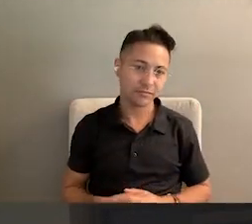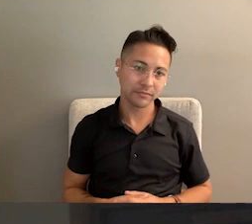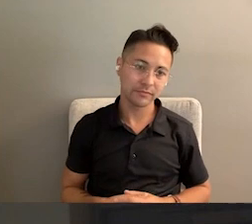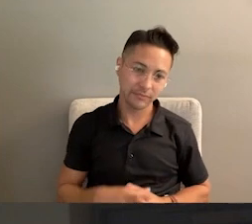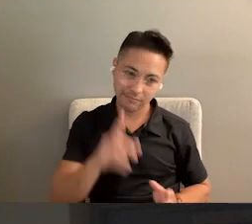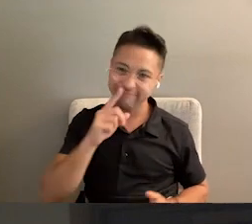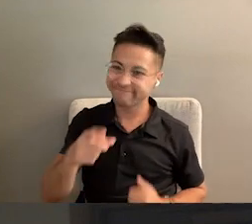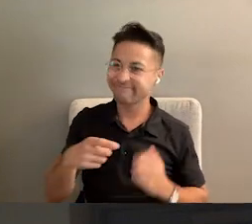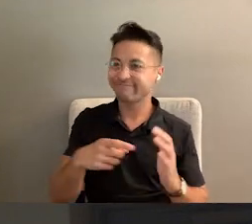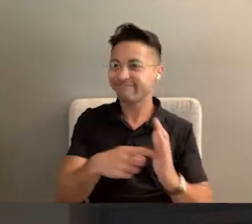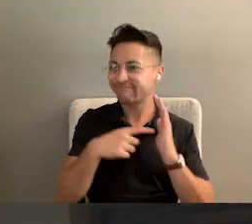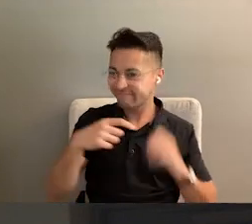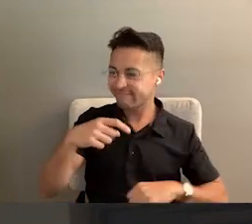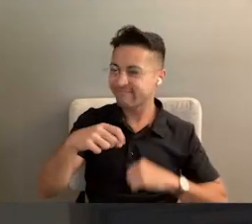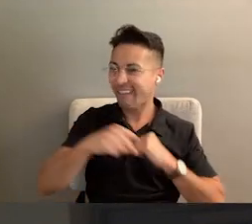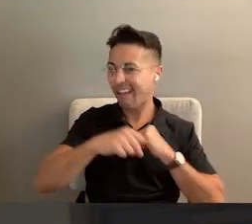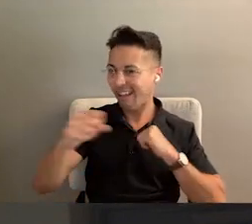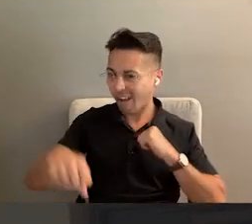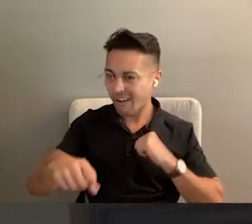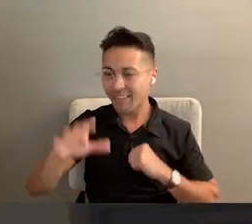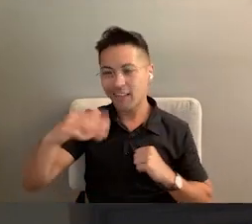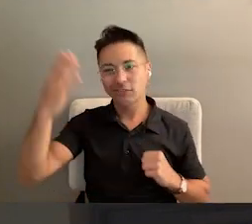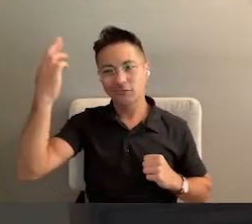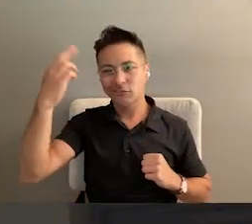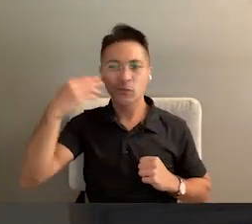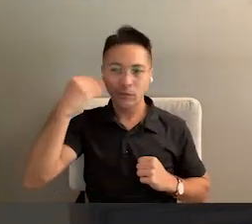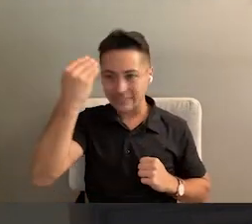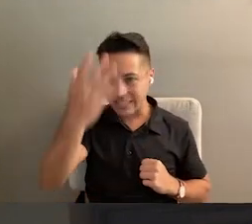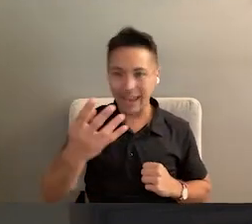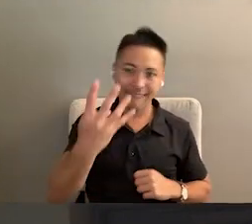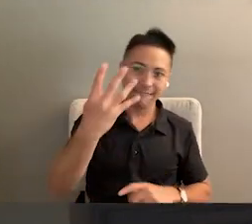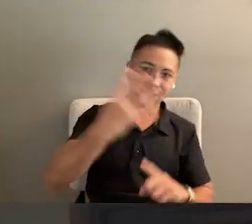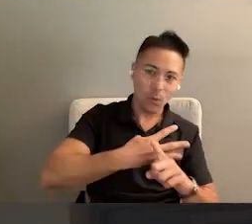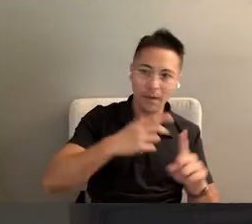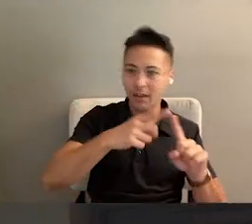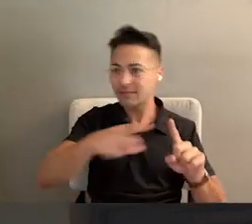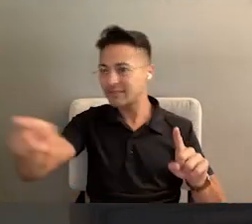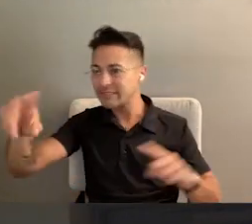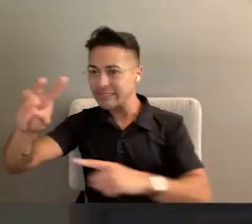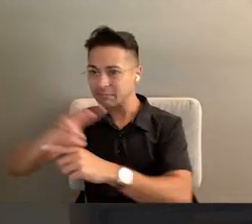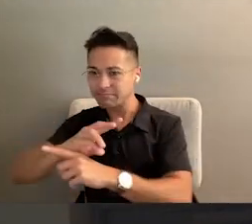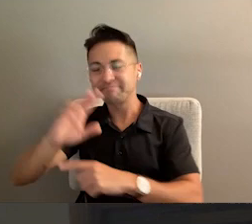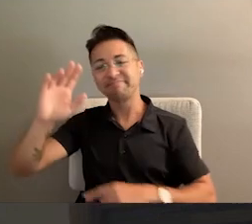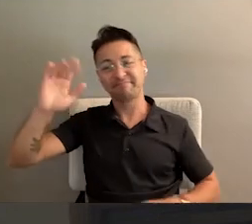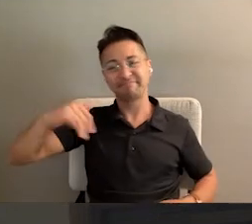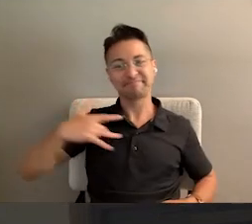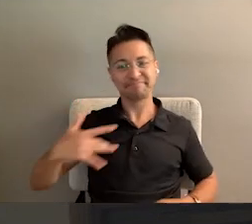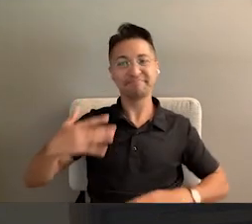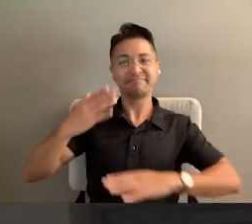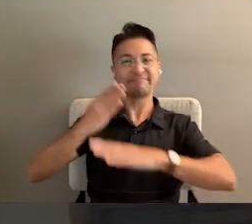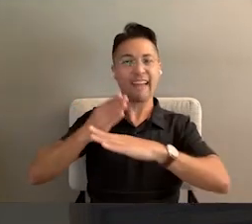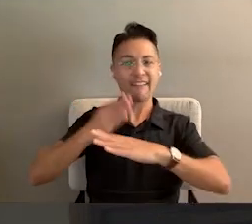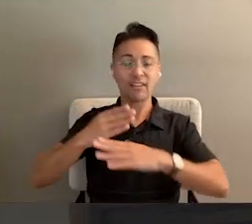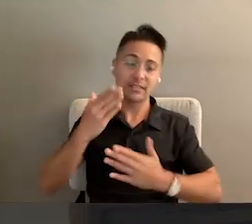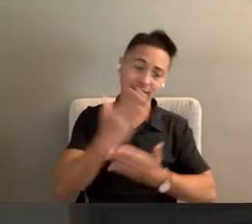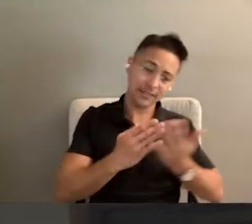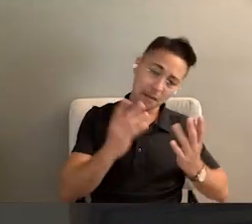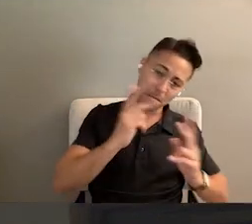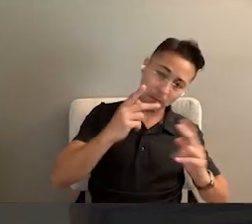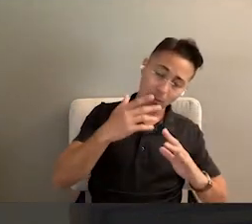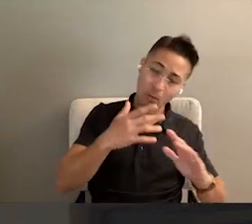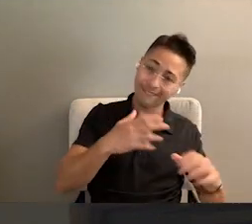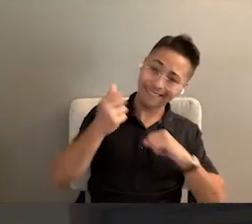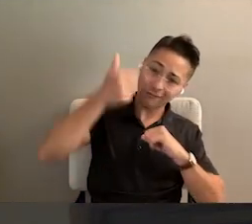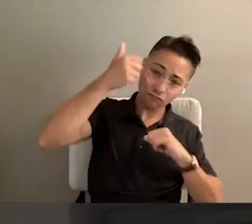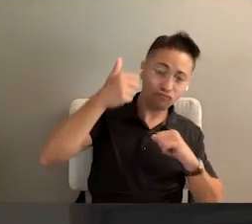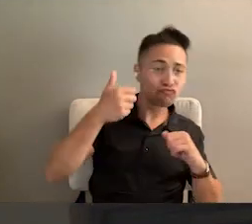So those are things that can hold up enrollment, okay? It just takes a little bit longer. That's part of why we say 4 to 6 months. That